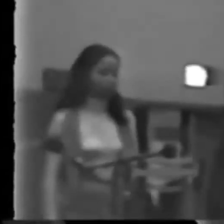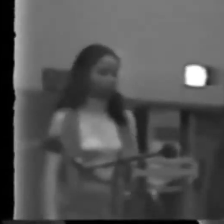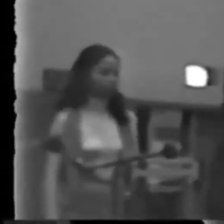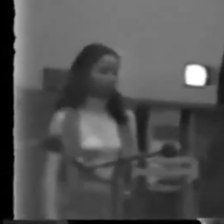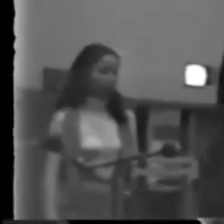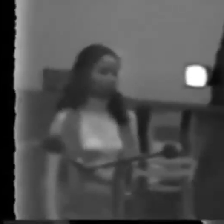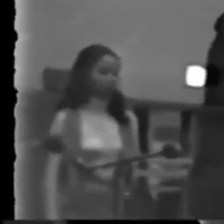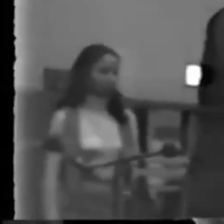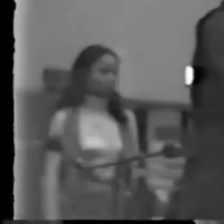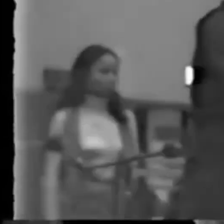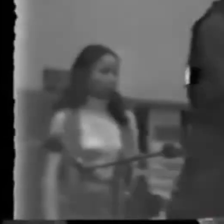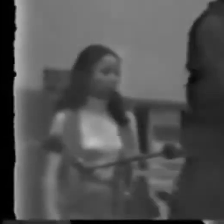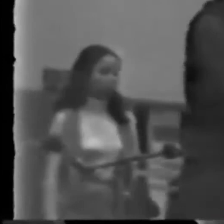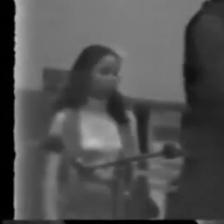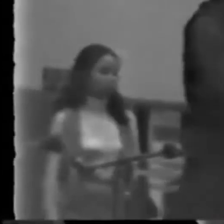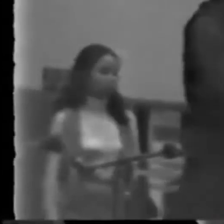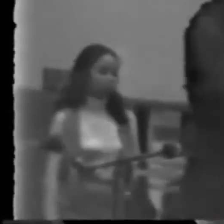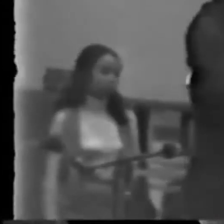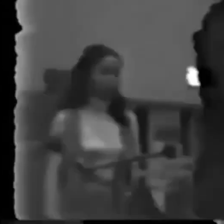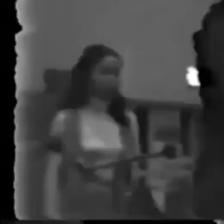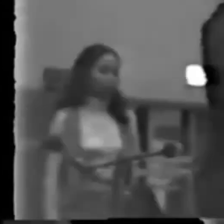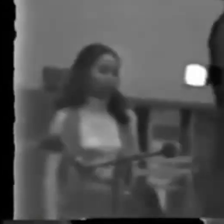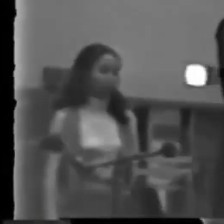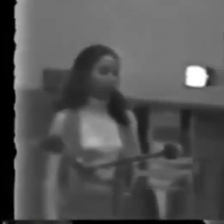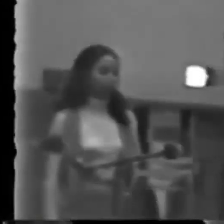the United States.